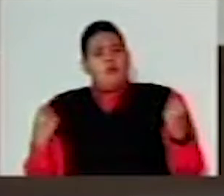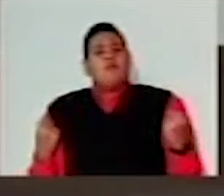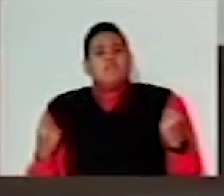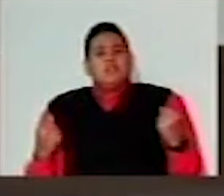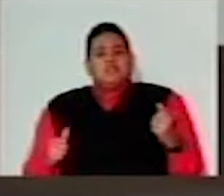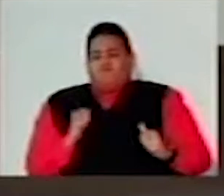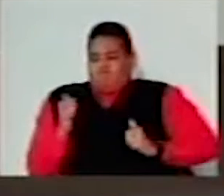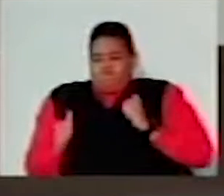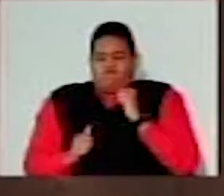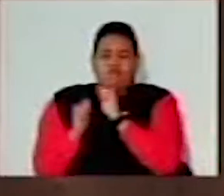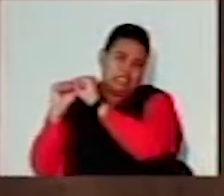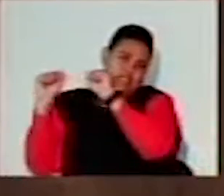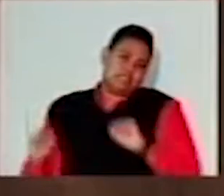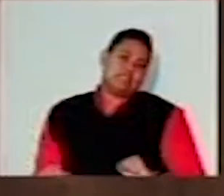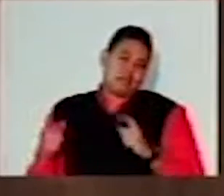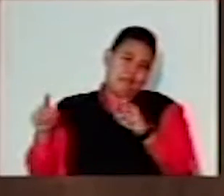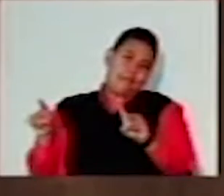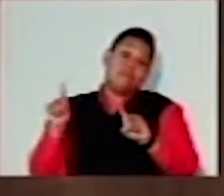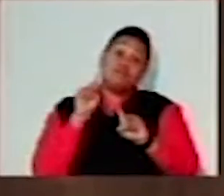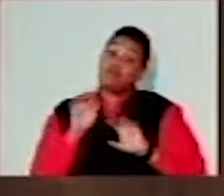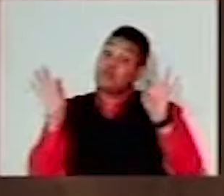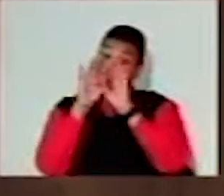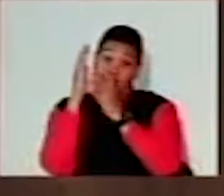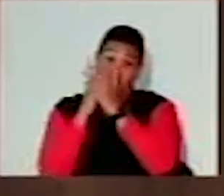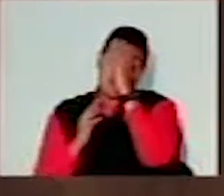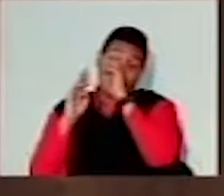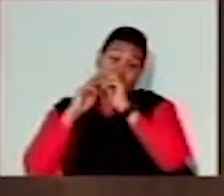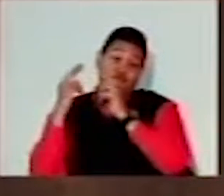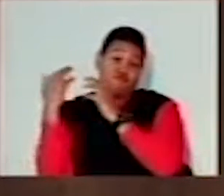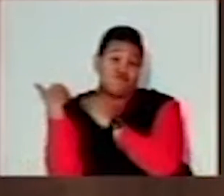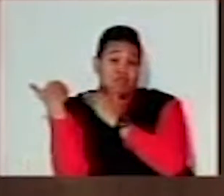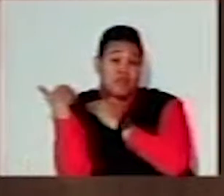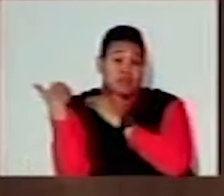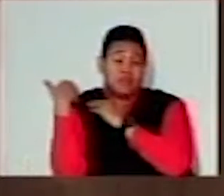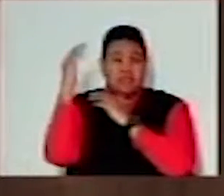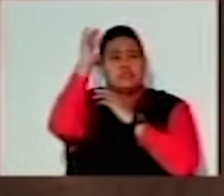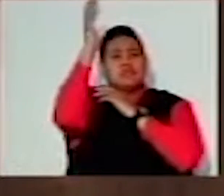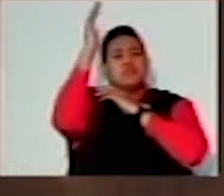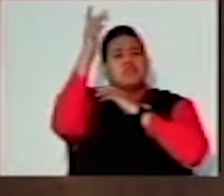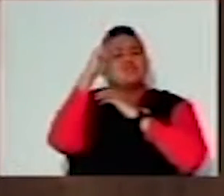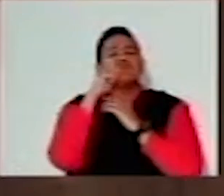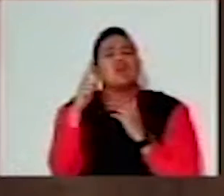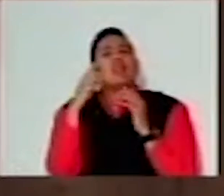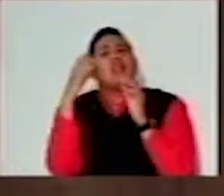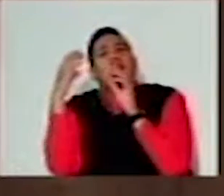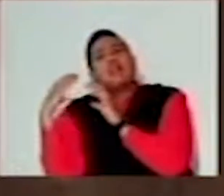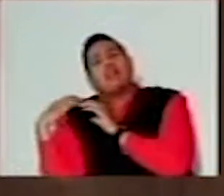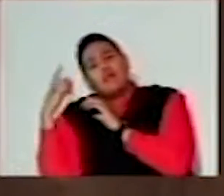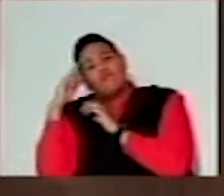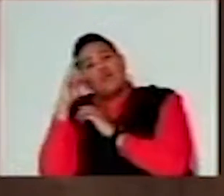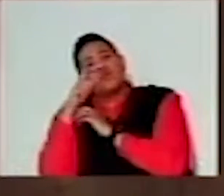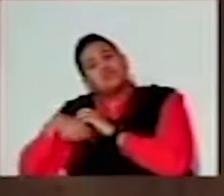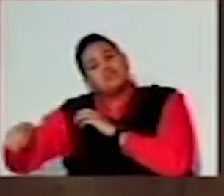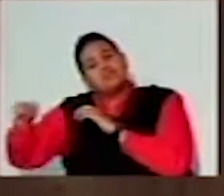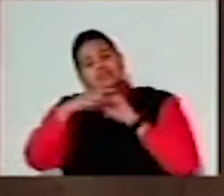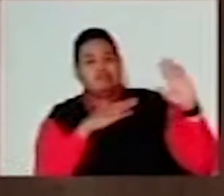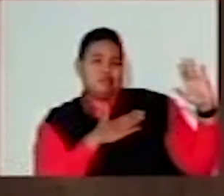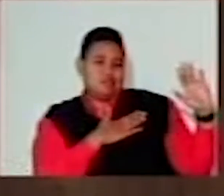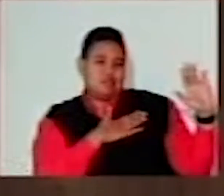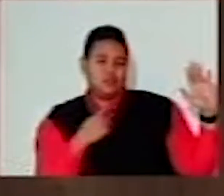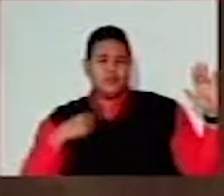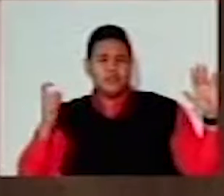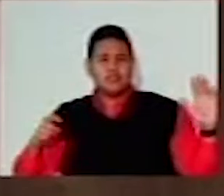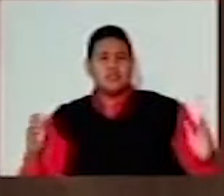system. A significant part of the responsibility, Mr. Speaker, falls on all of our citizens, who we need